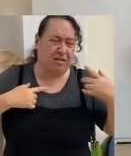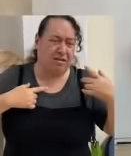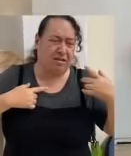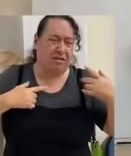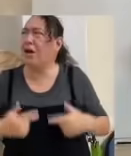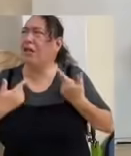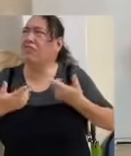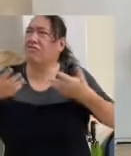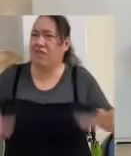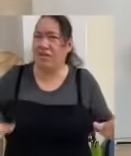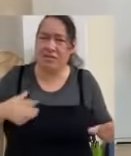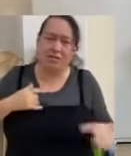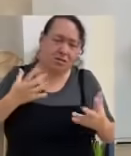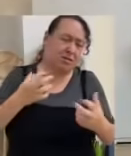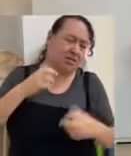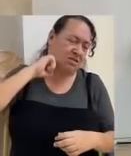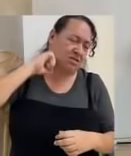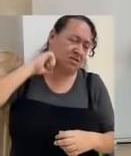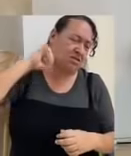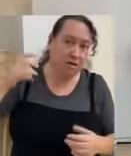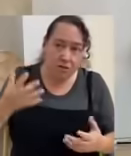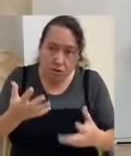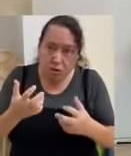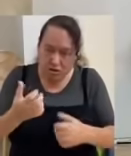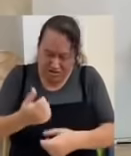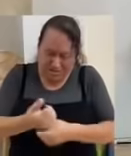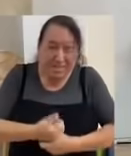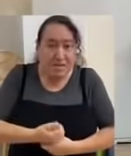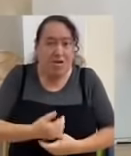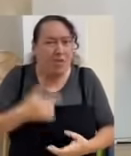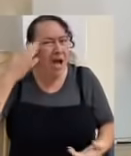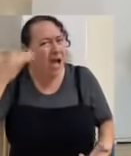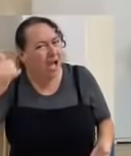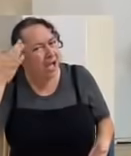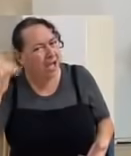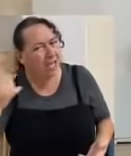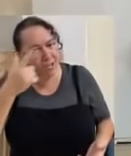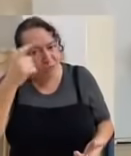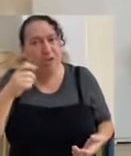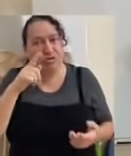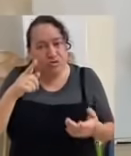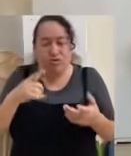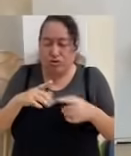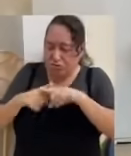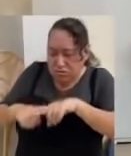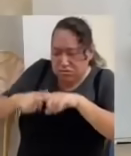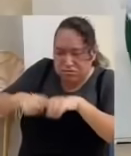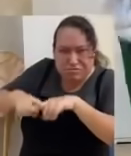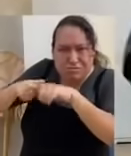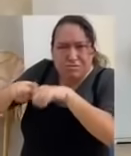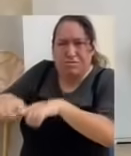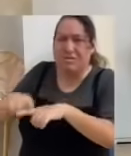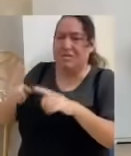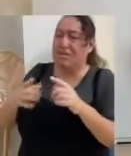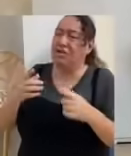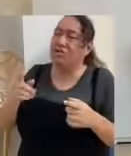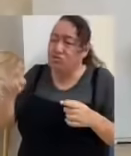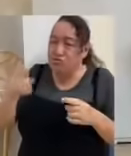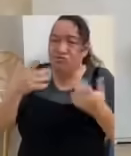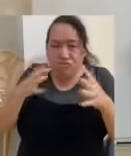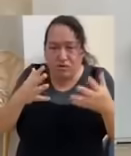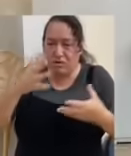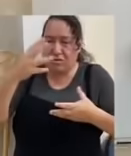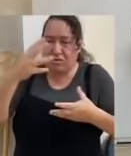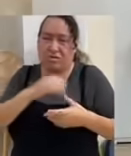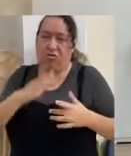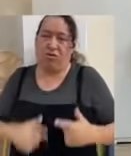about suicide, because you have put your life in some other stuff. You have put your life in some other... The Lord